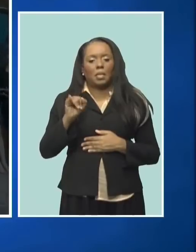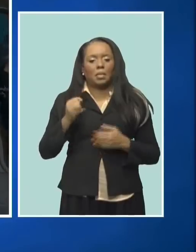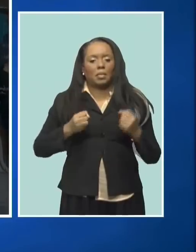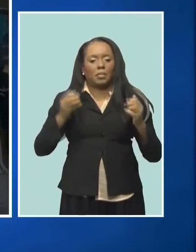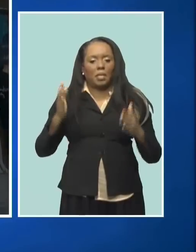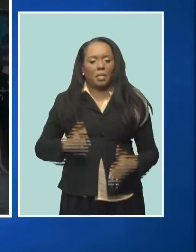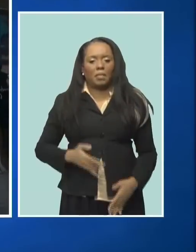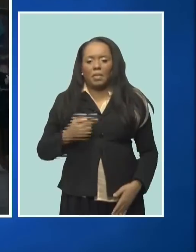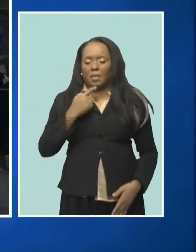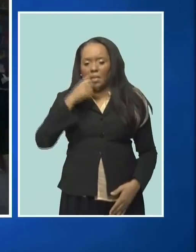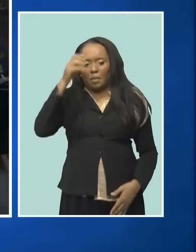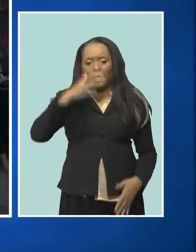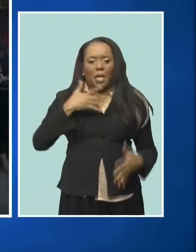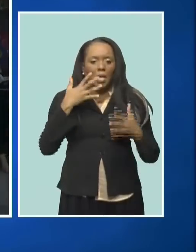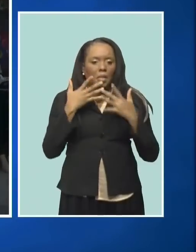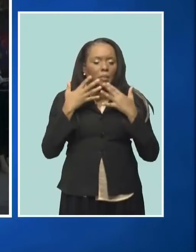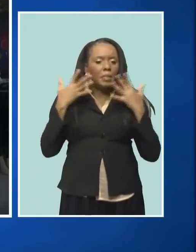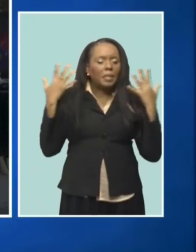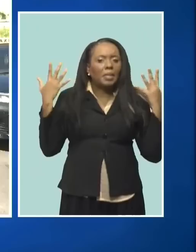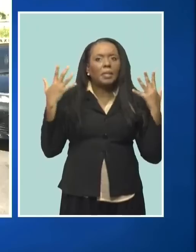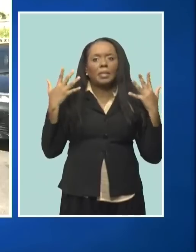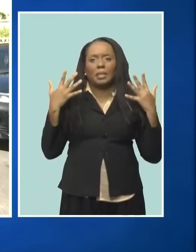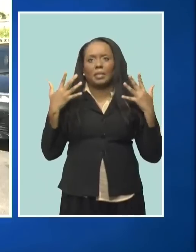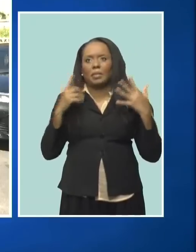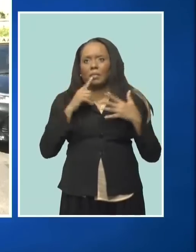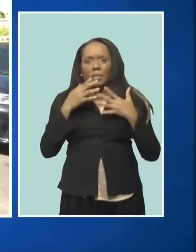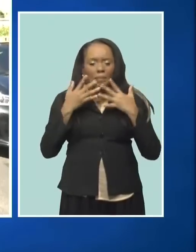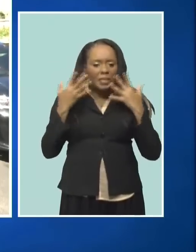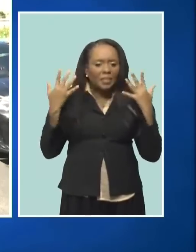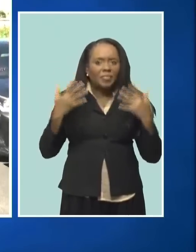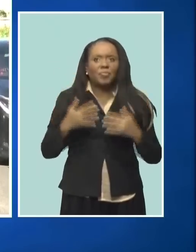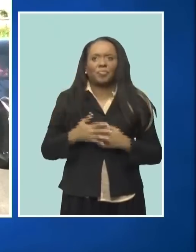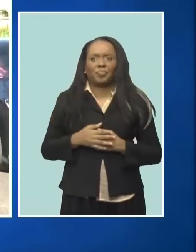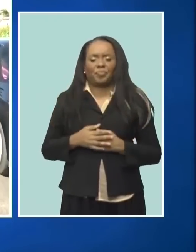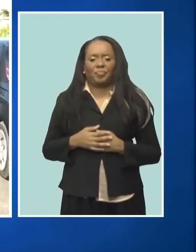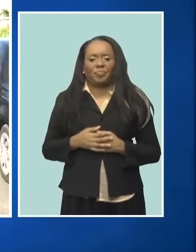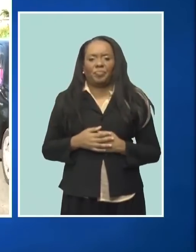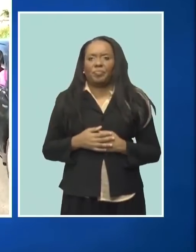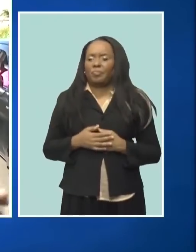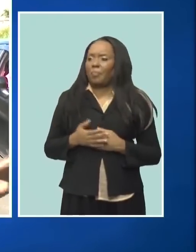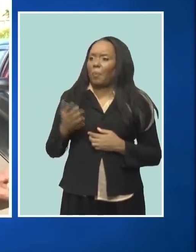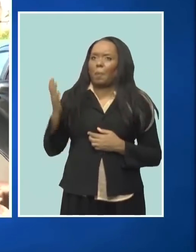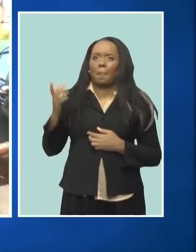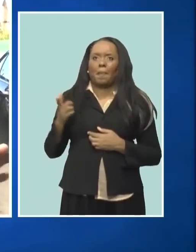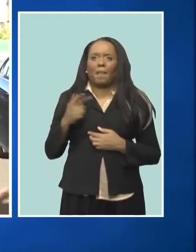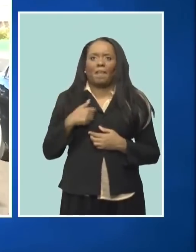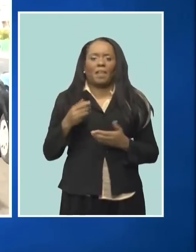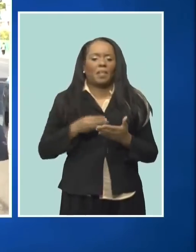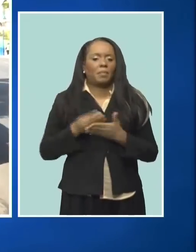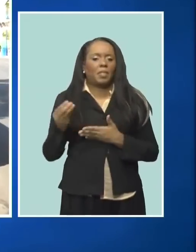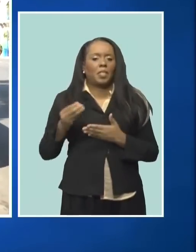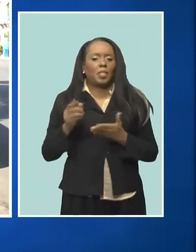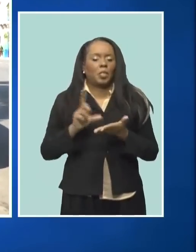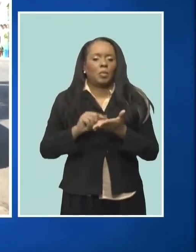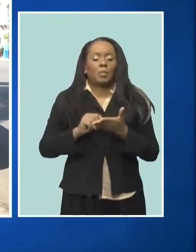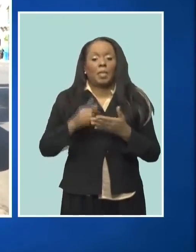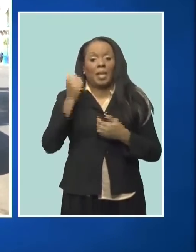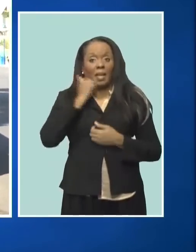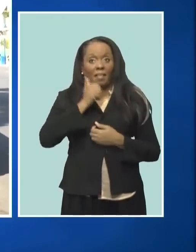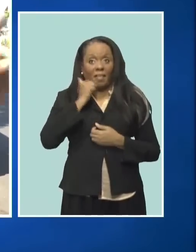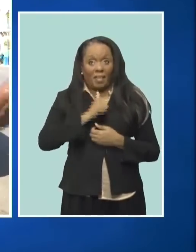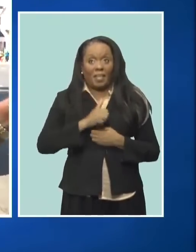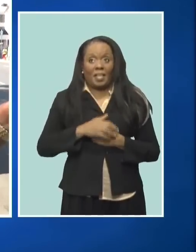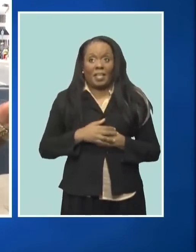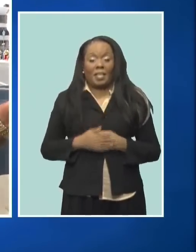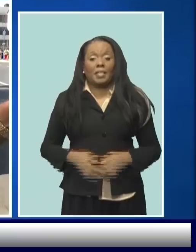Tosca Adams was a daily customer. To be honest with you, I buy paper from them every day. I take one,